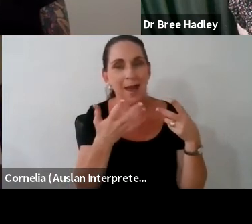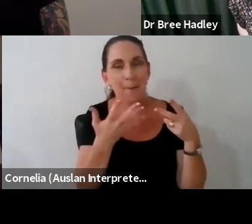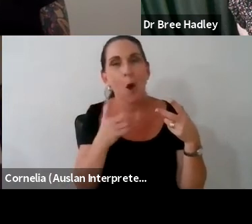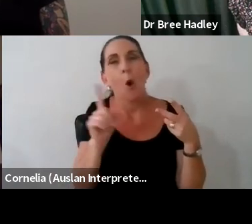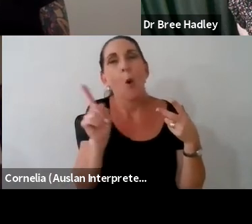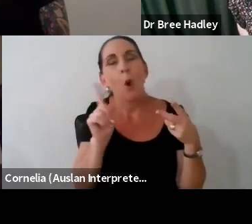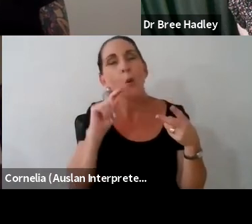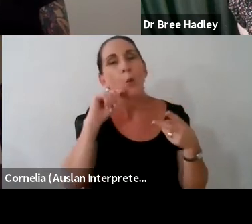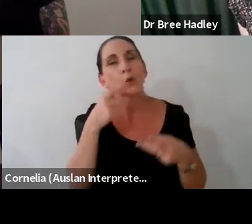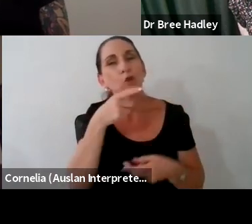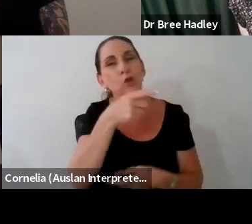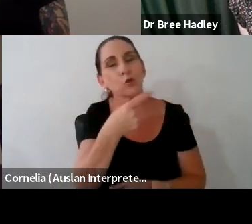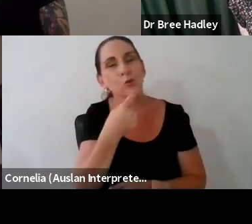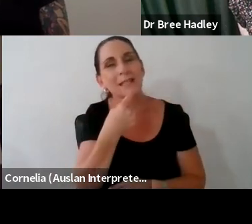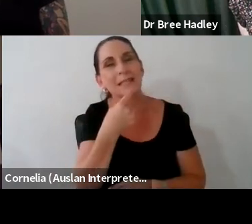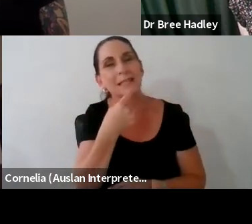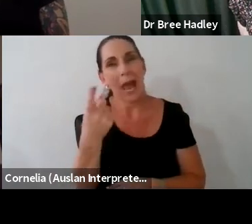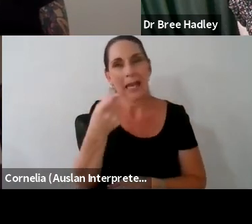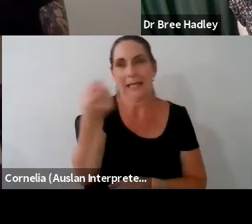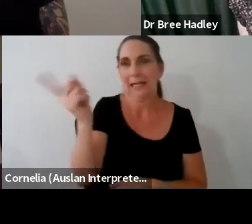What would you say to those people?